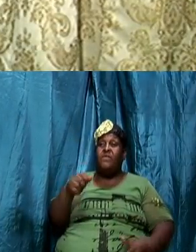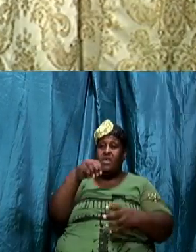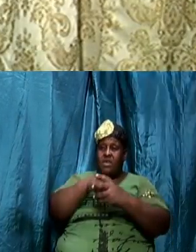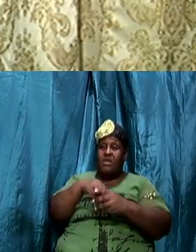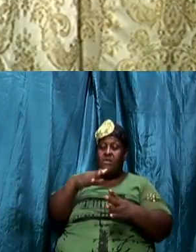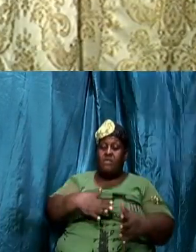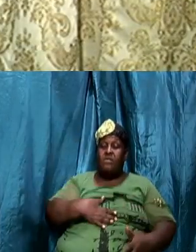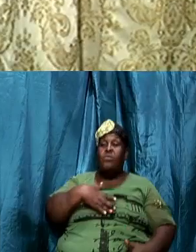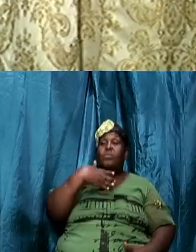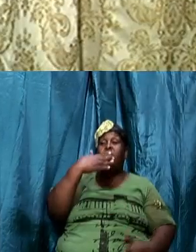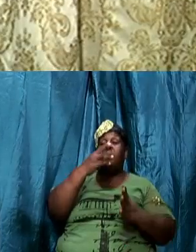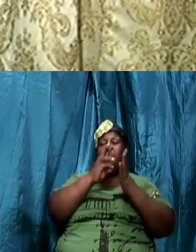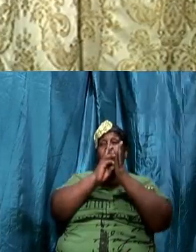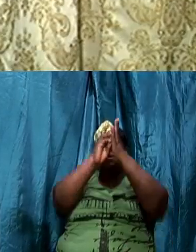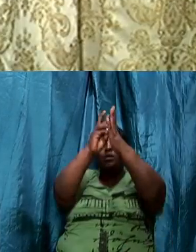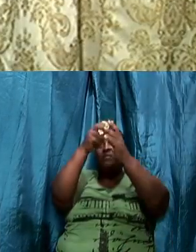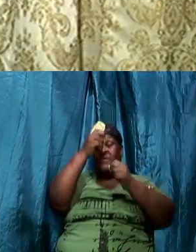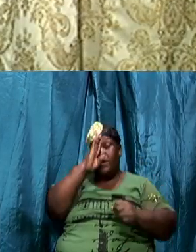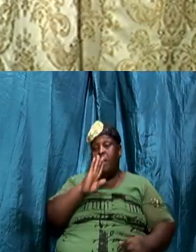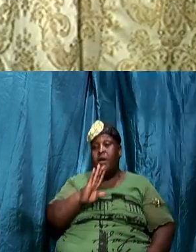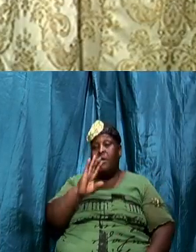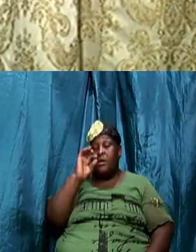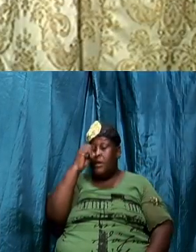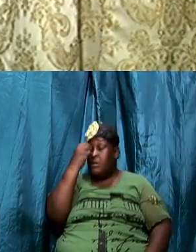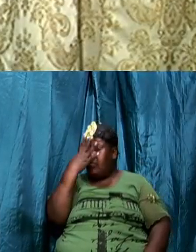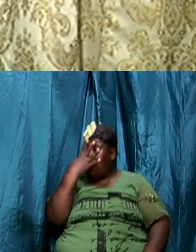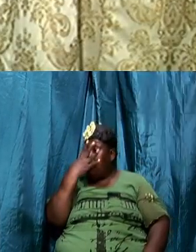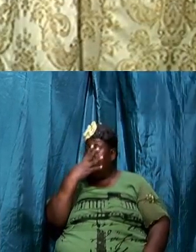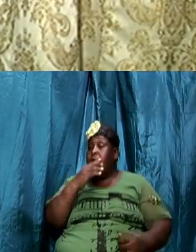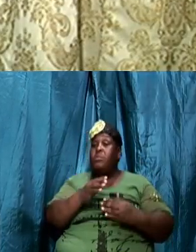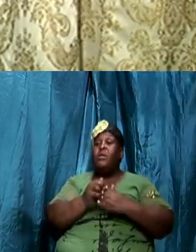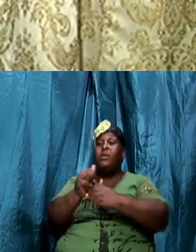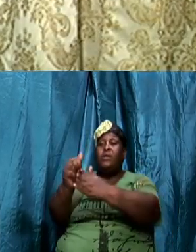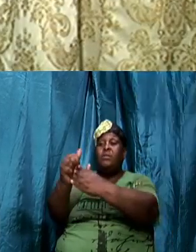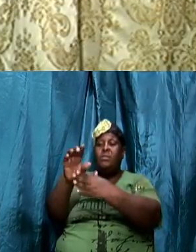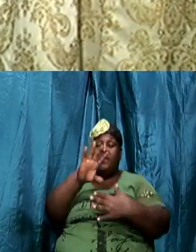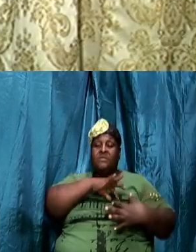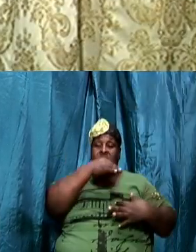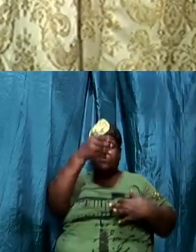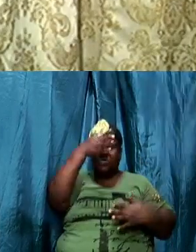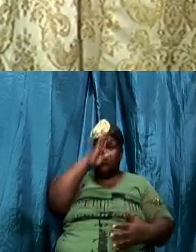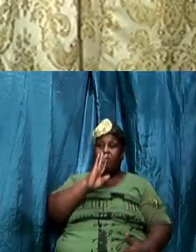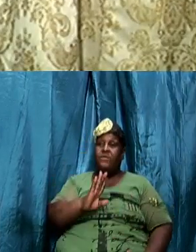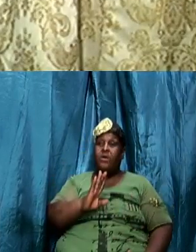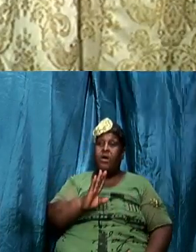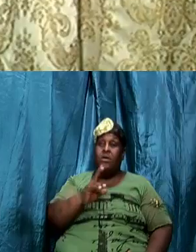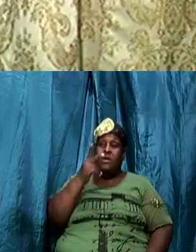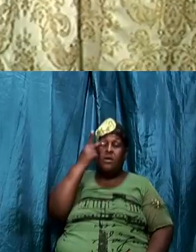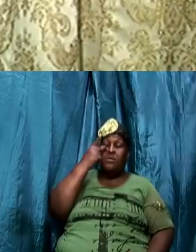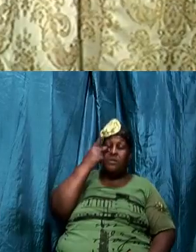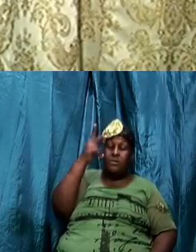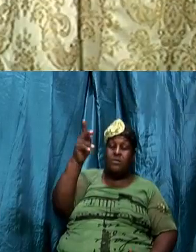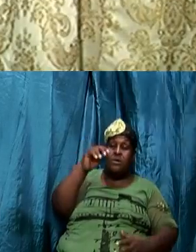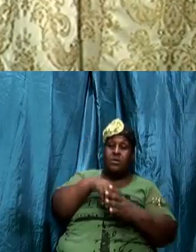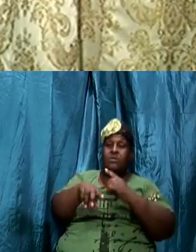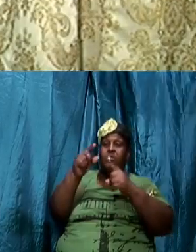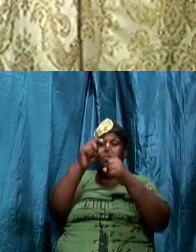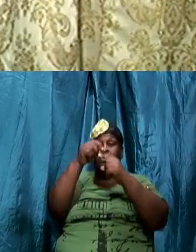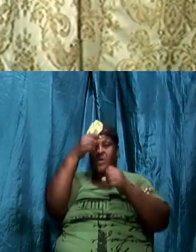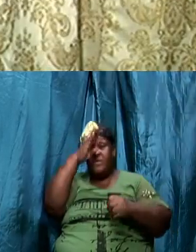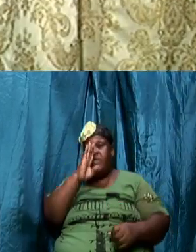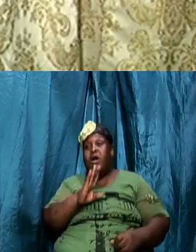will of God. It is a beauty to be led by the Spirit of God, to look into His Word and